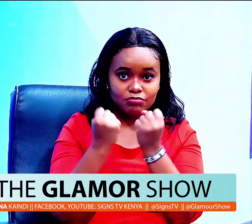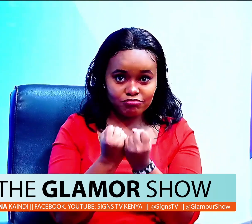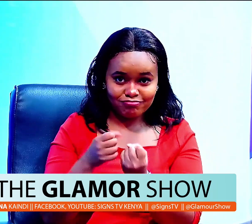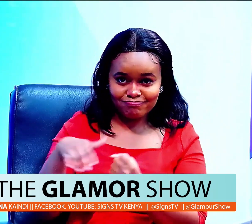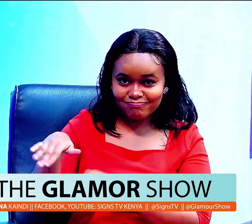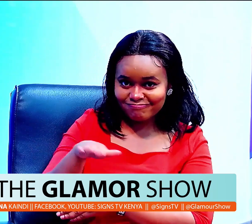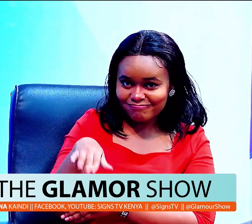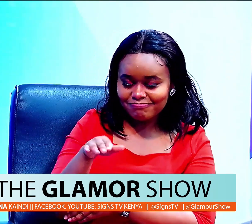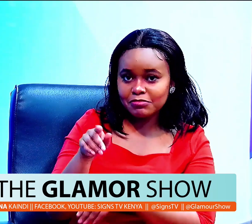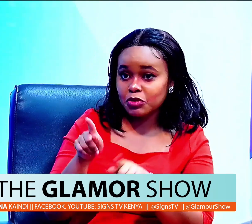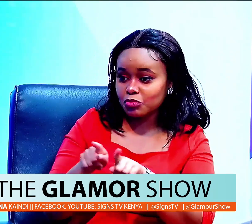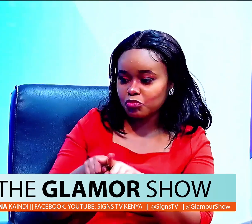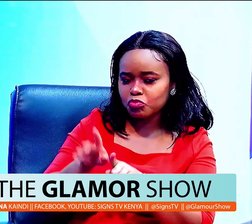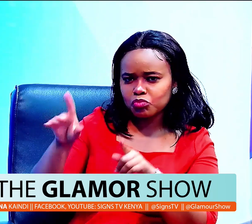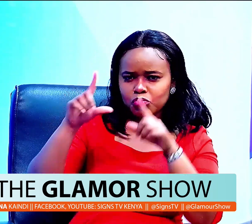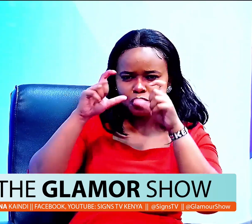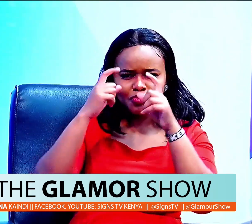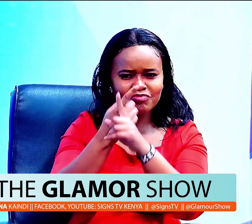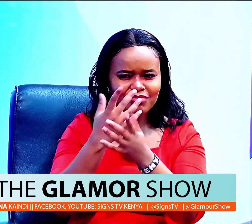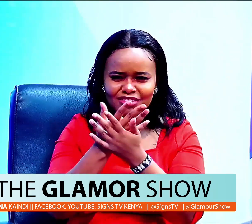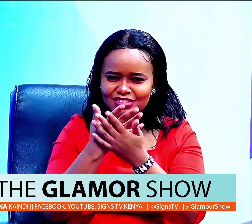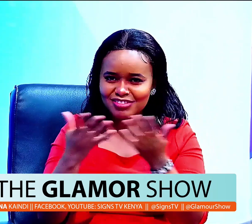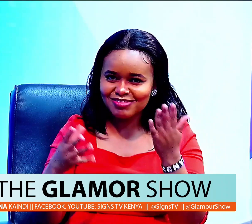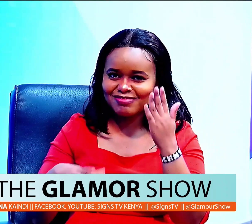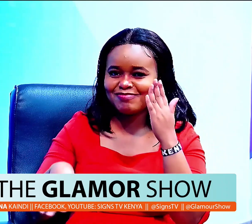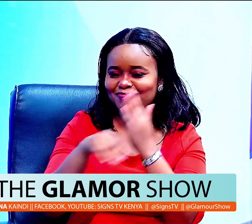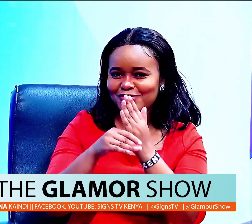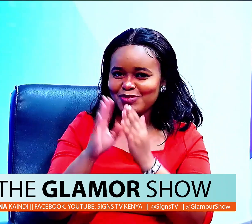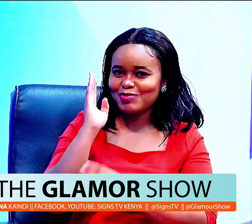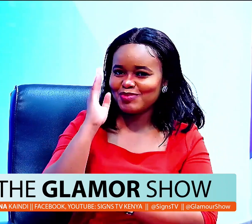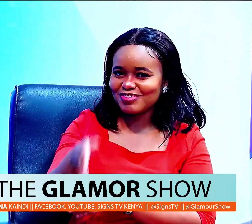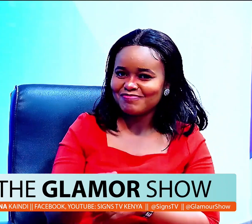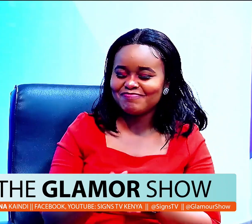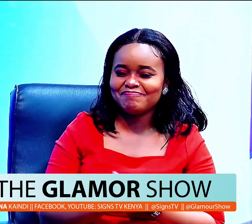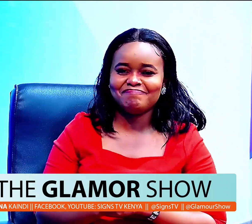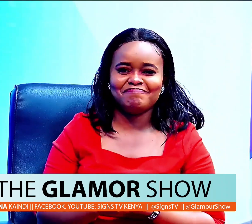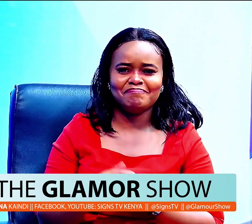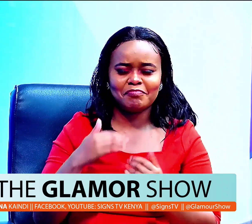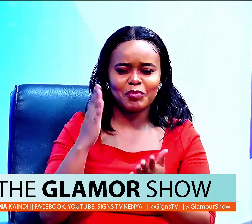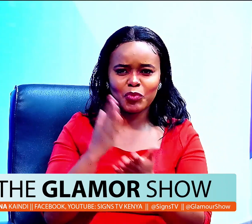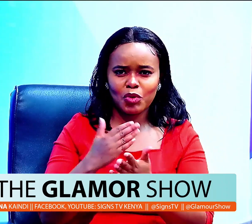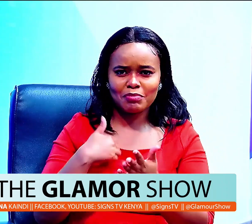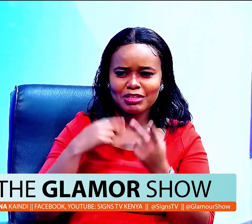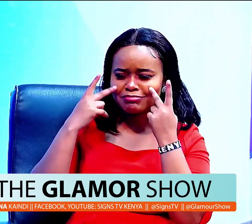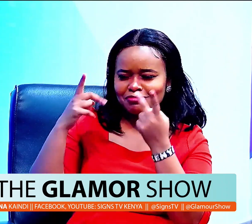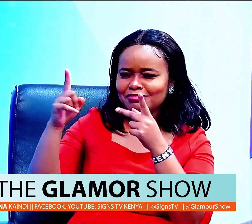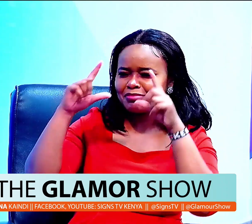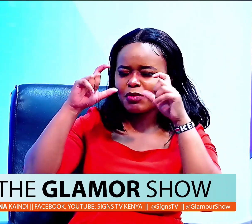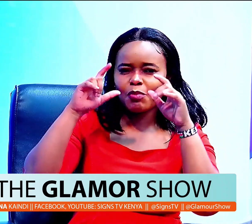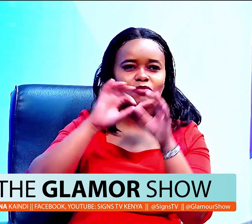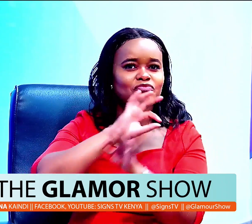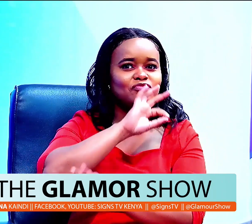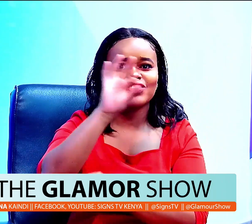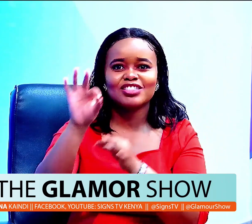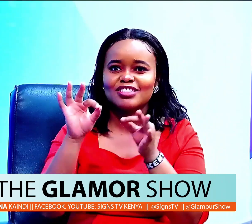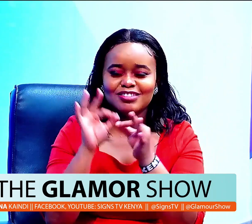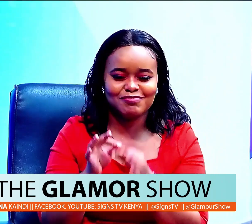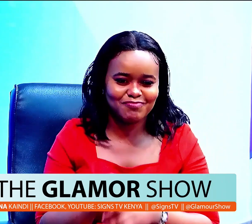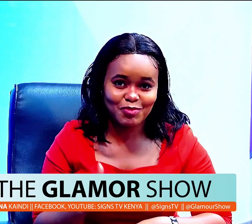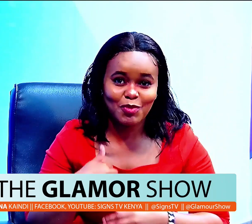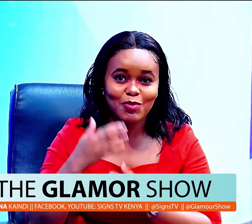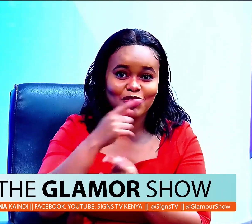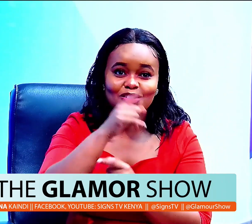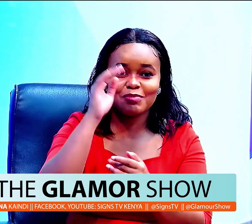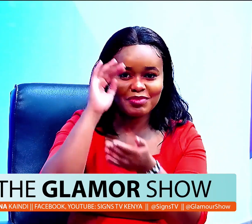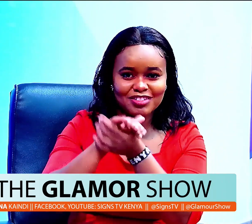information, and her social handles. I will also add her pictures so that you can see the work that she has